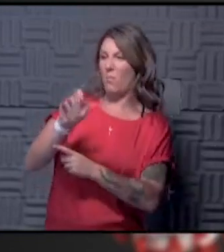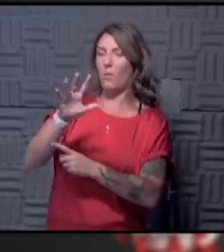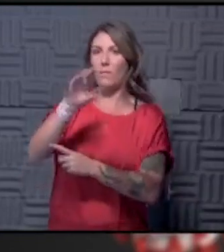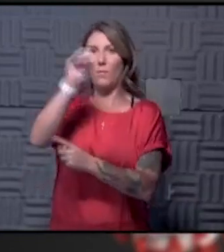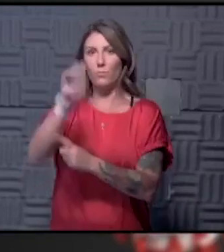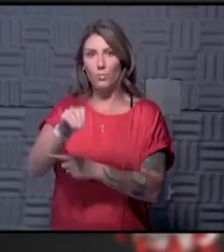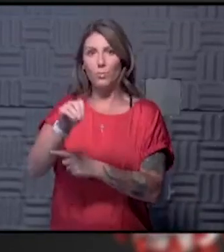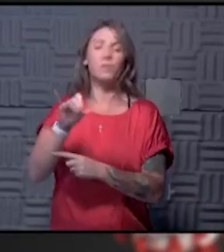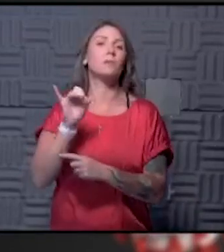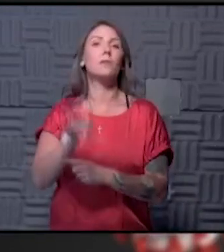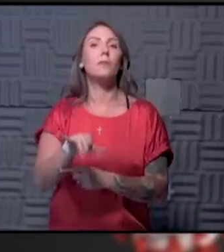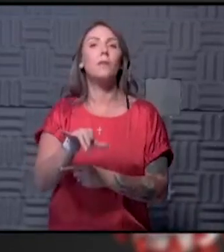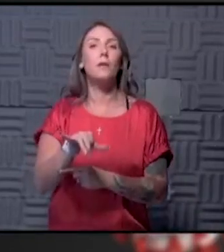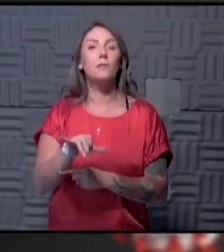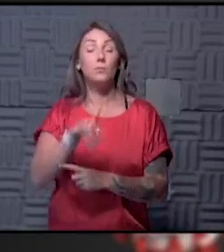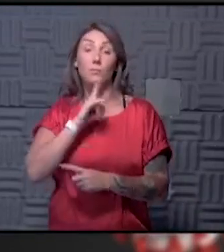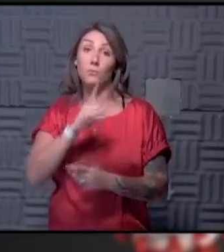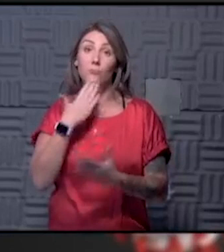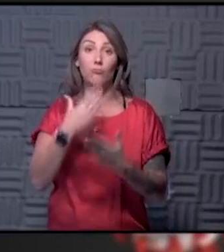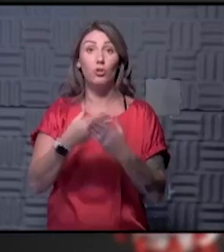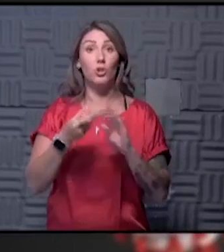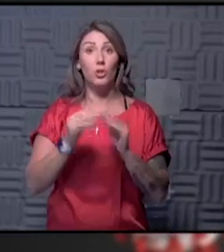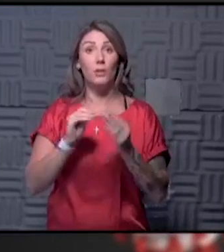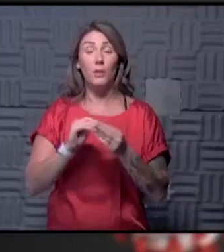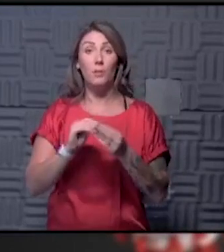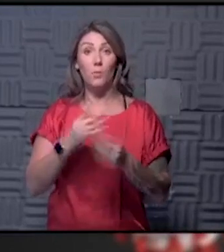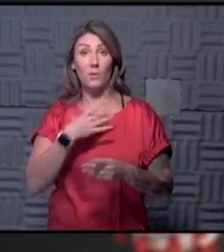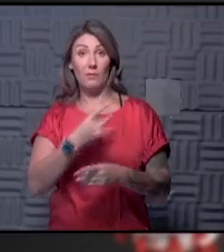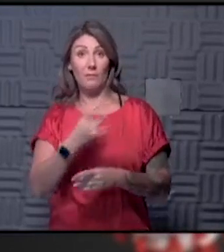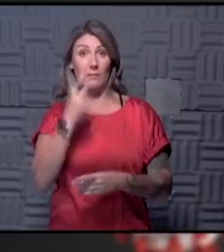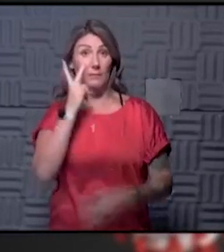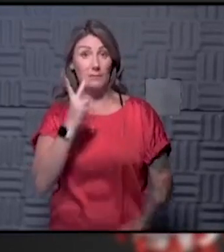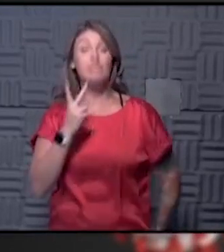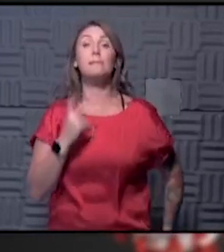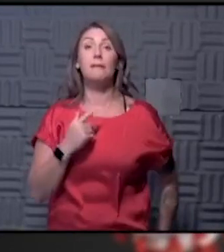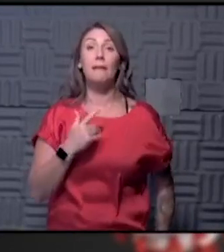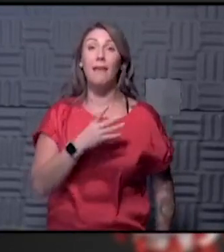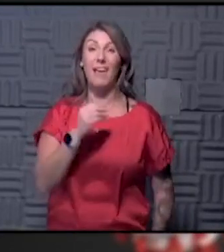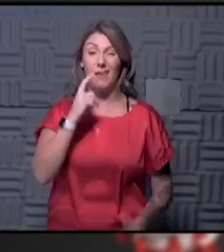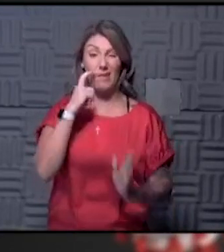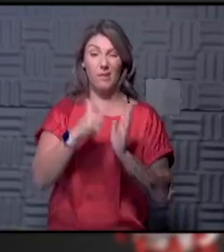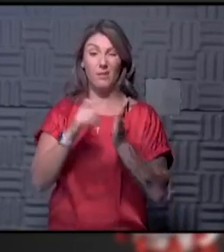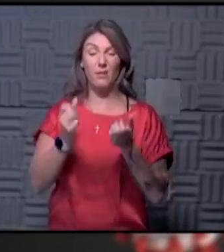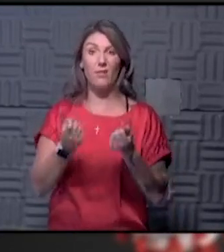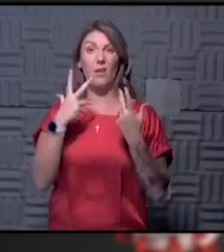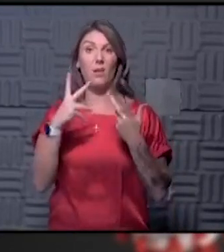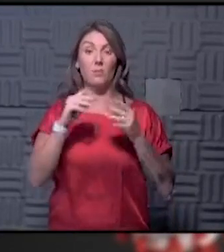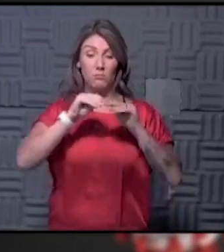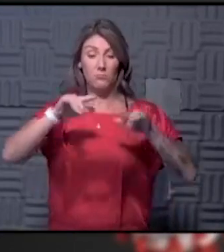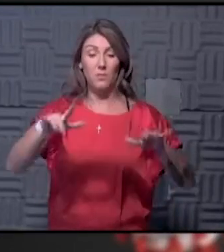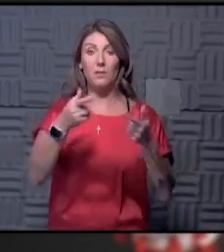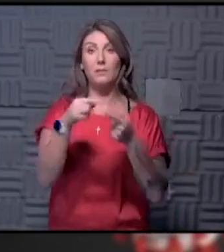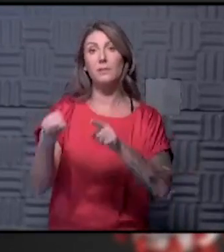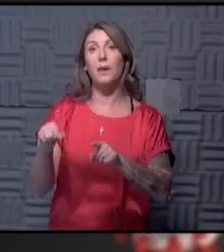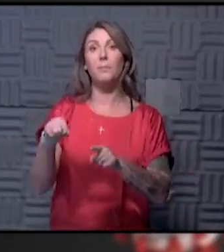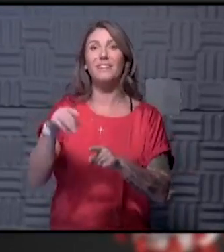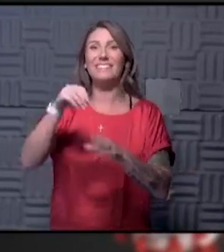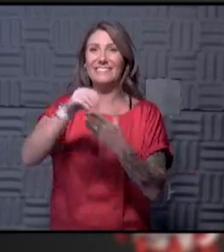1.5%, which is a good number that we like to see there to be able to identify how much spread is happening among the